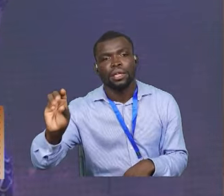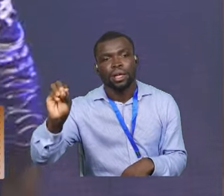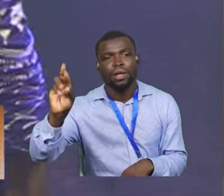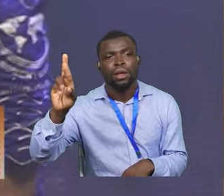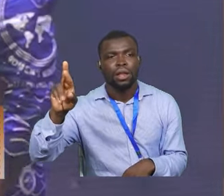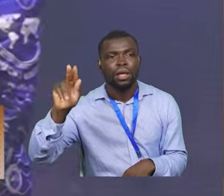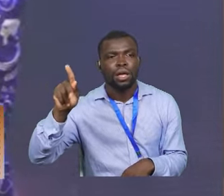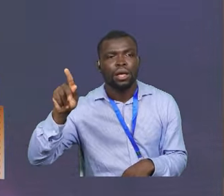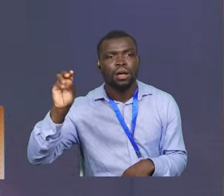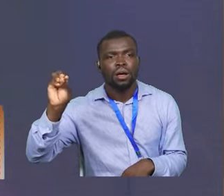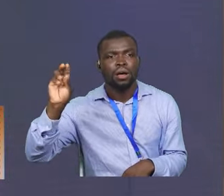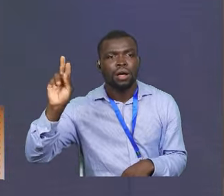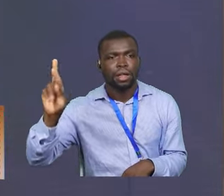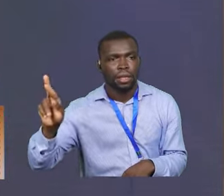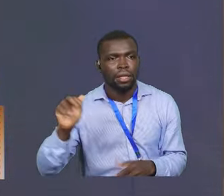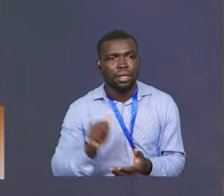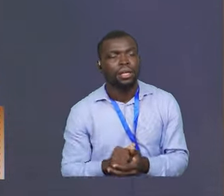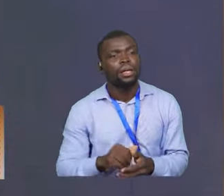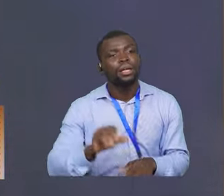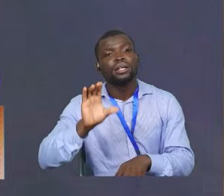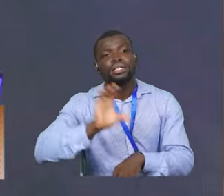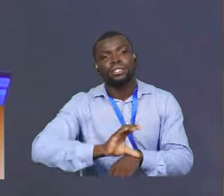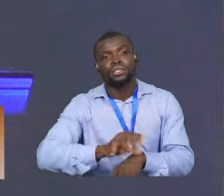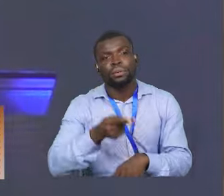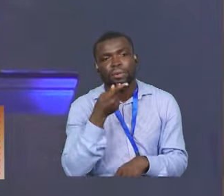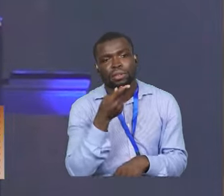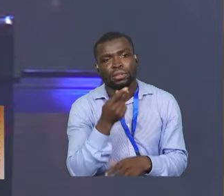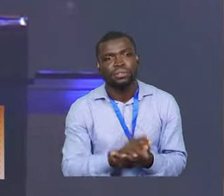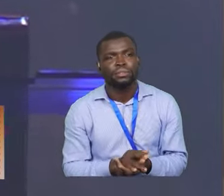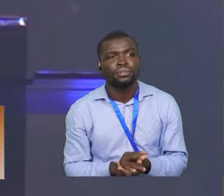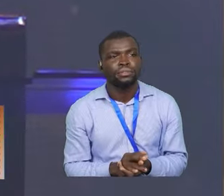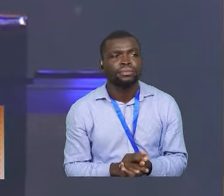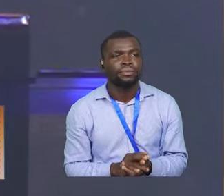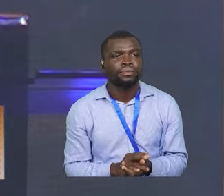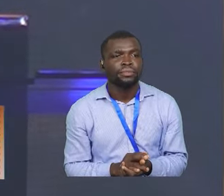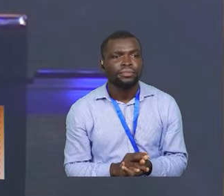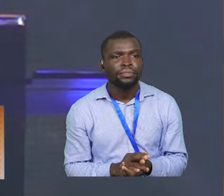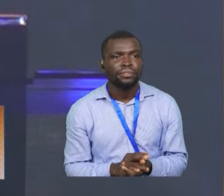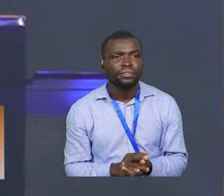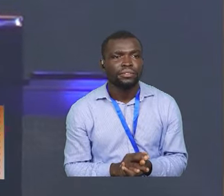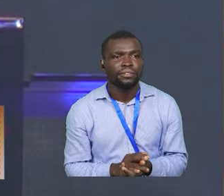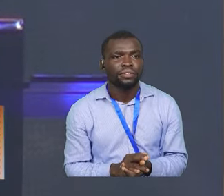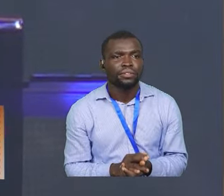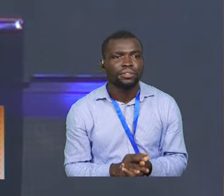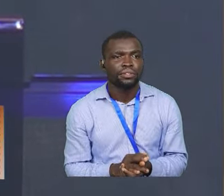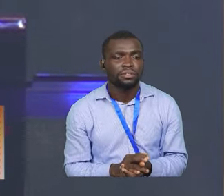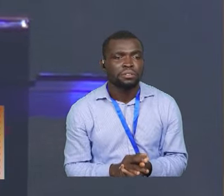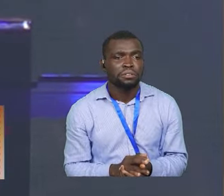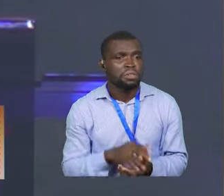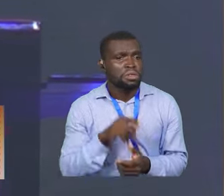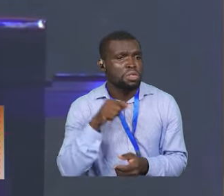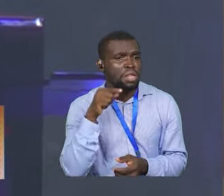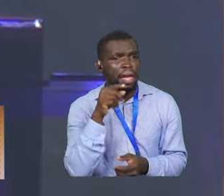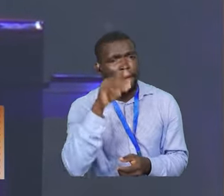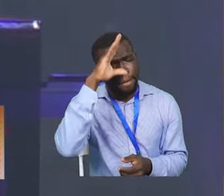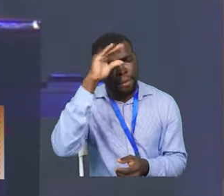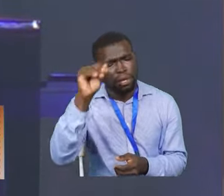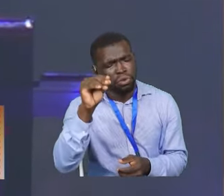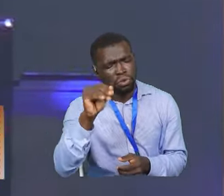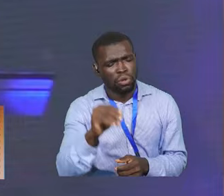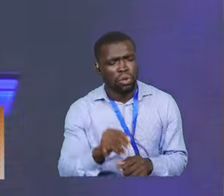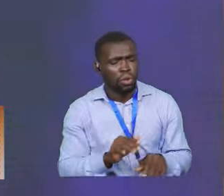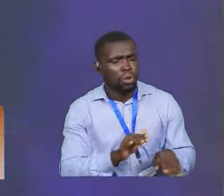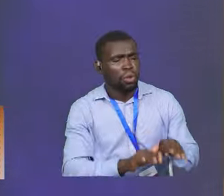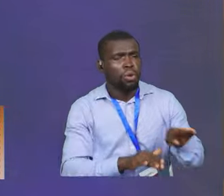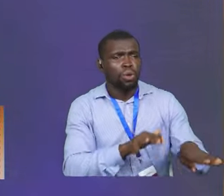Odoko, yes, both him and the wife are Pentecost members. Well, sorry, I'm not sure. One dawn, he was on his way